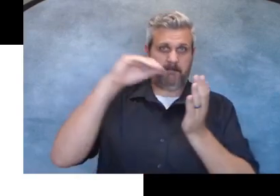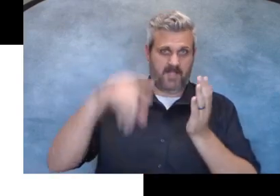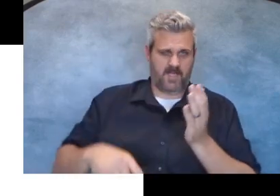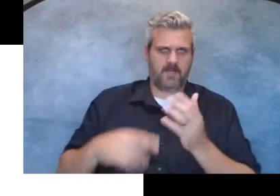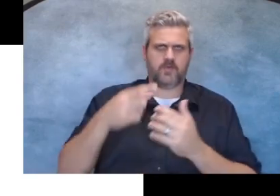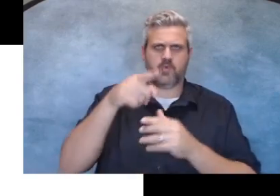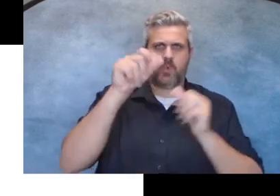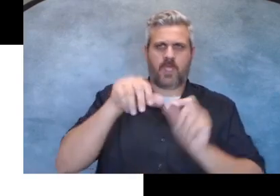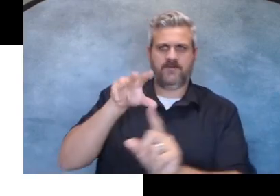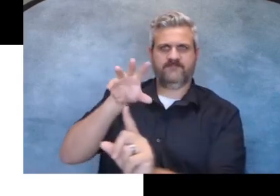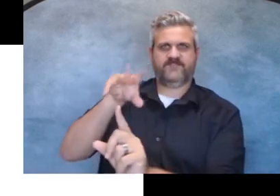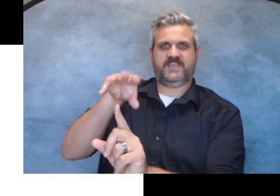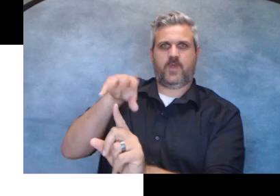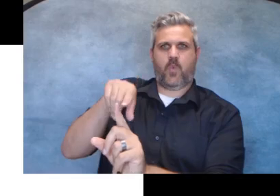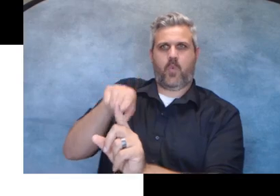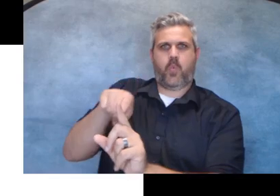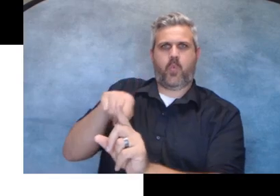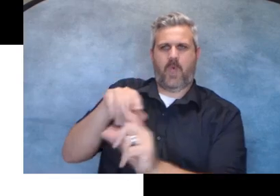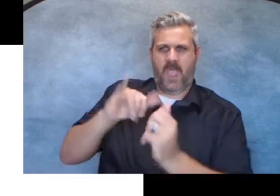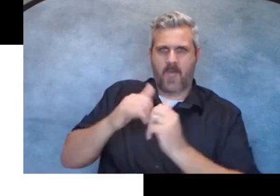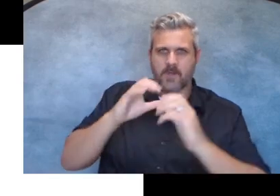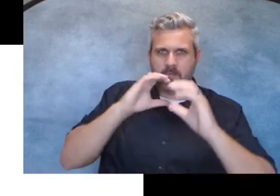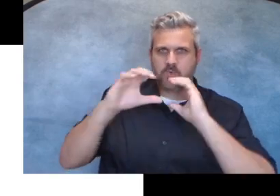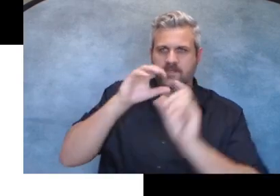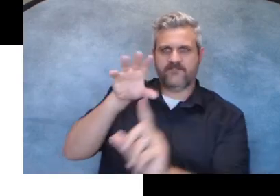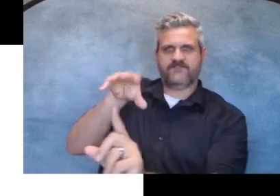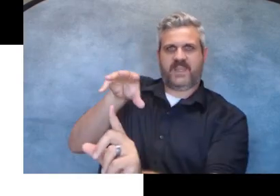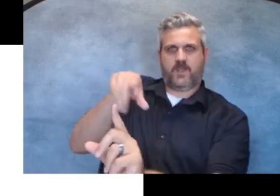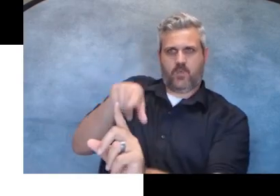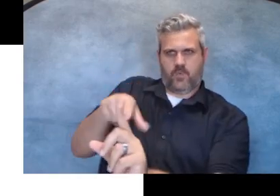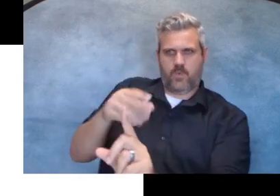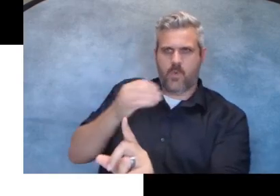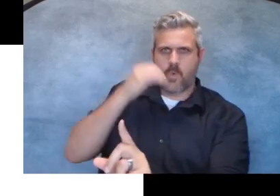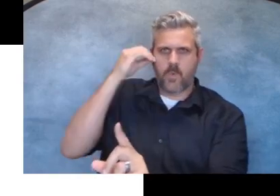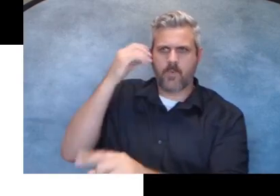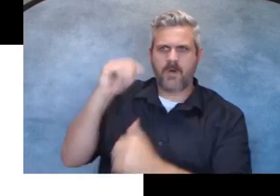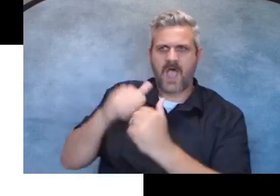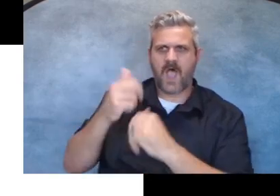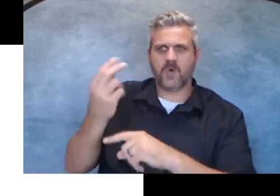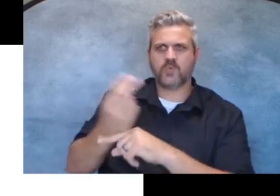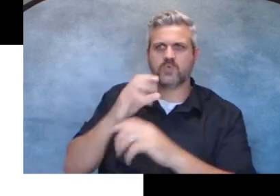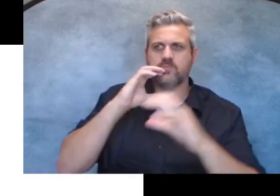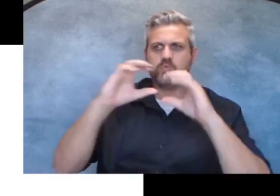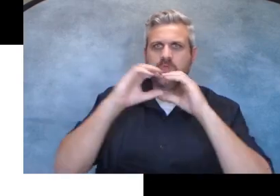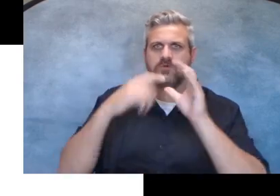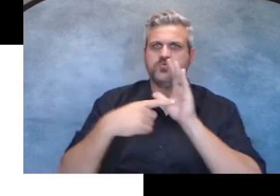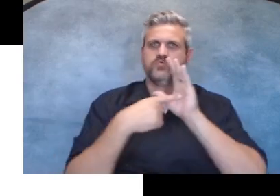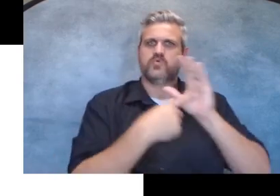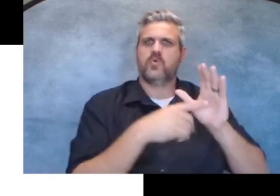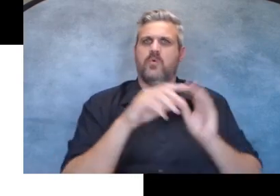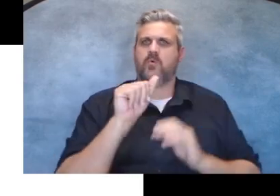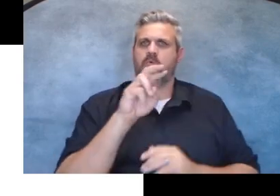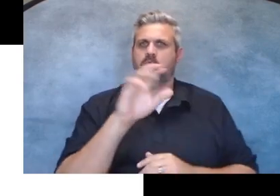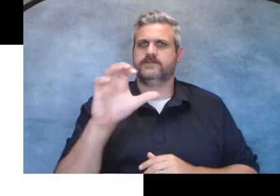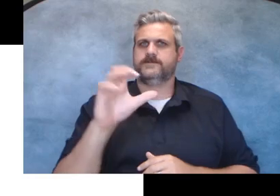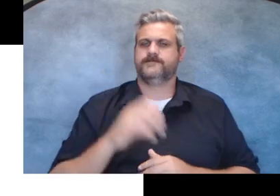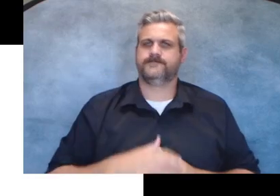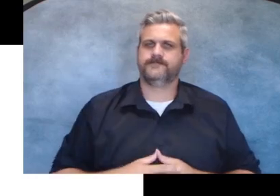collecting video samples of the common forms of communication they use at home to share with their ARC.